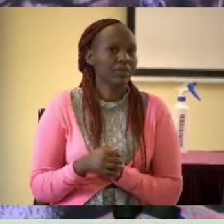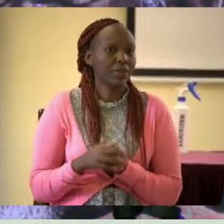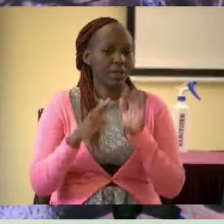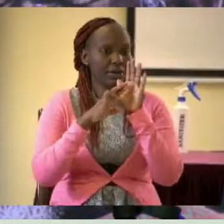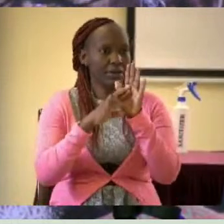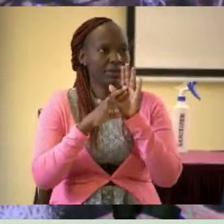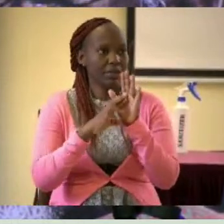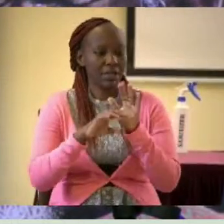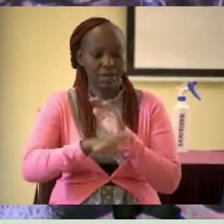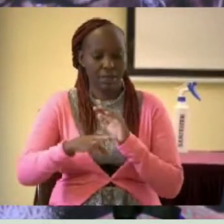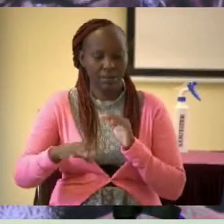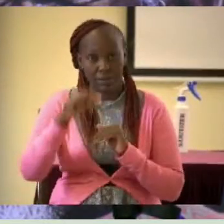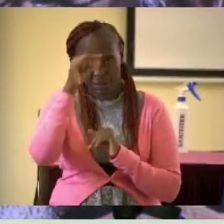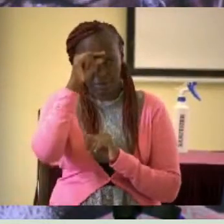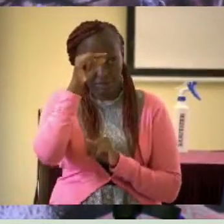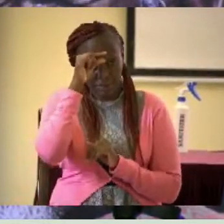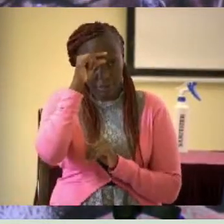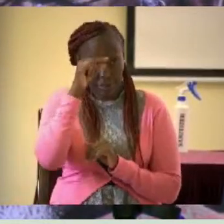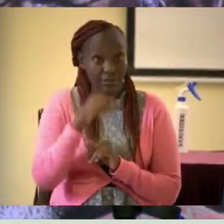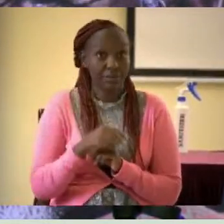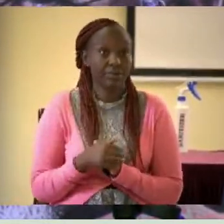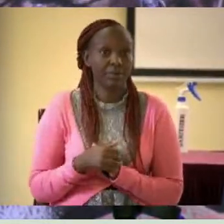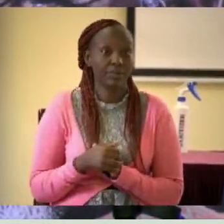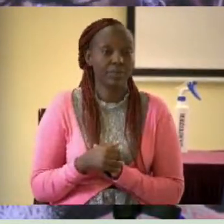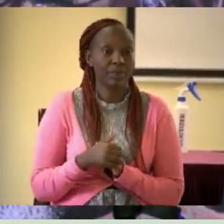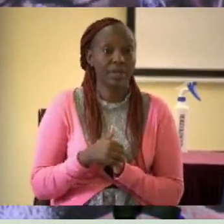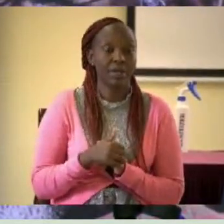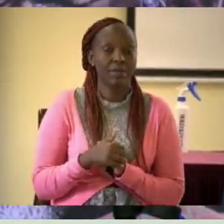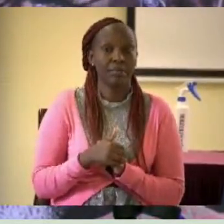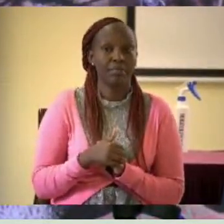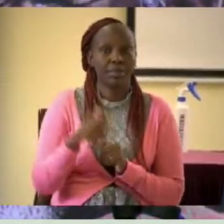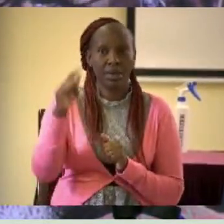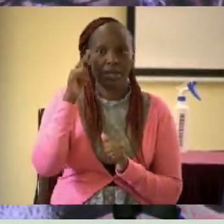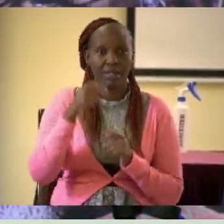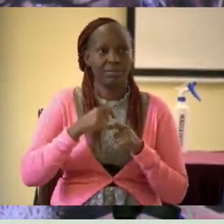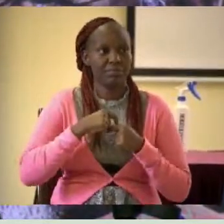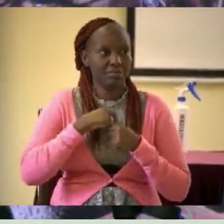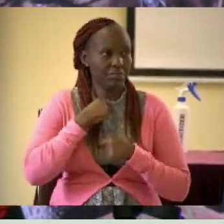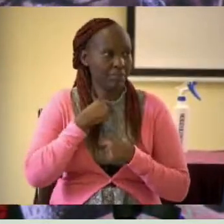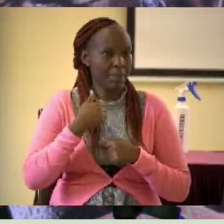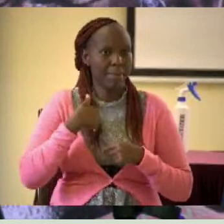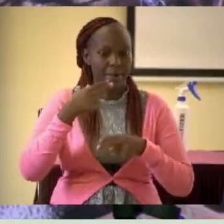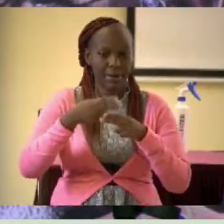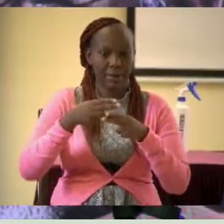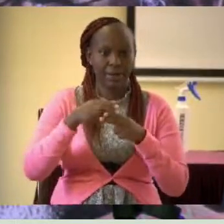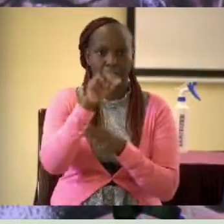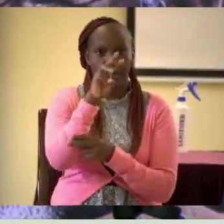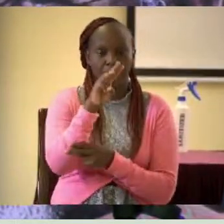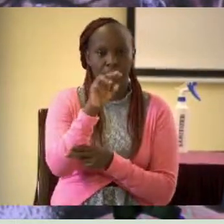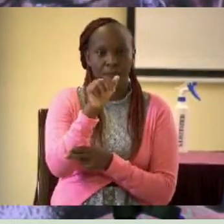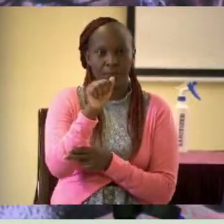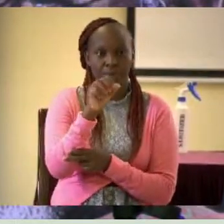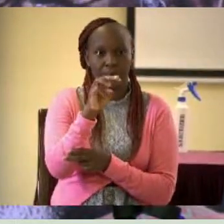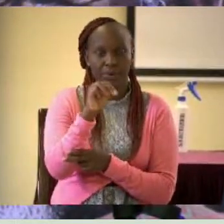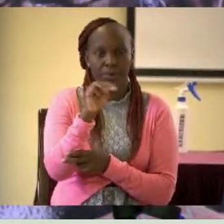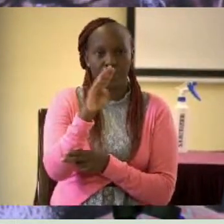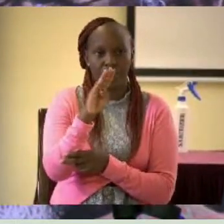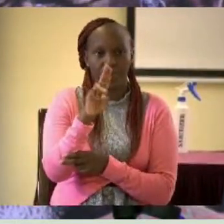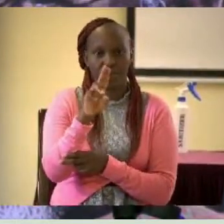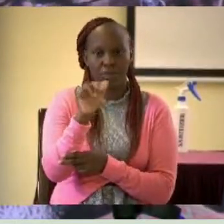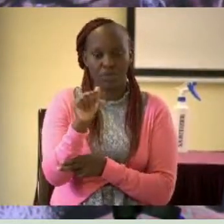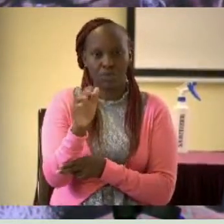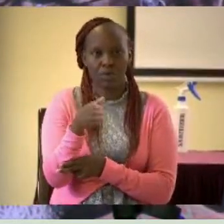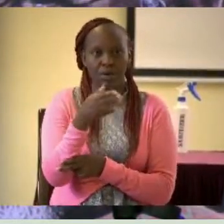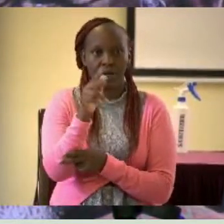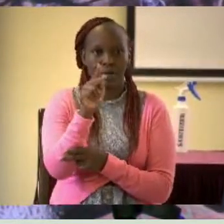representatives from the county government, ladies and gentlemen, my name is Wambua Kituku. I'm the project manager, Amkeni